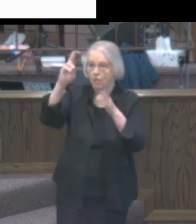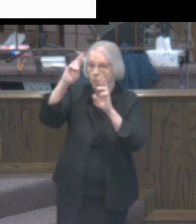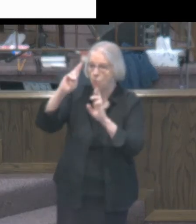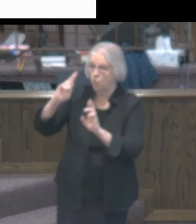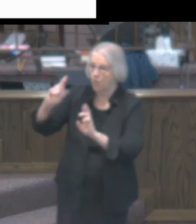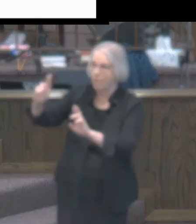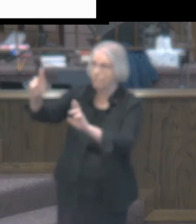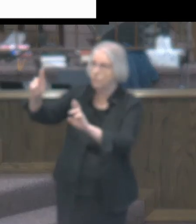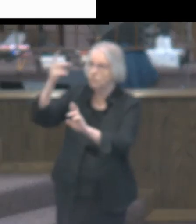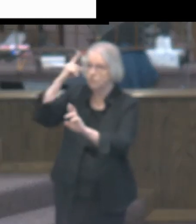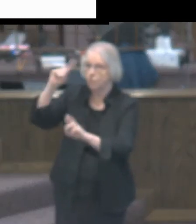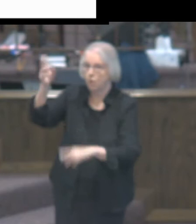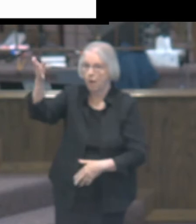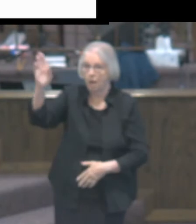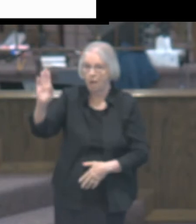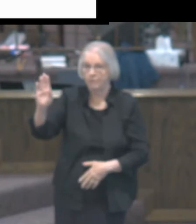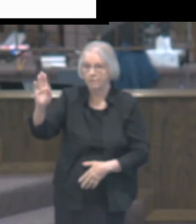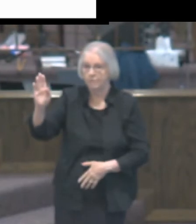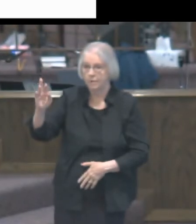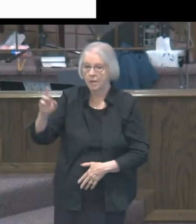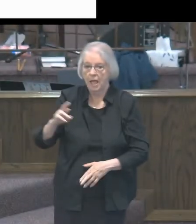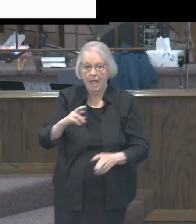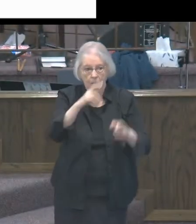is reverence for God,